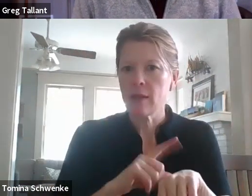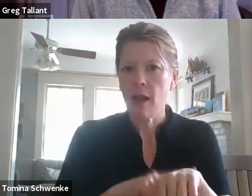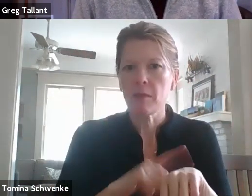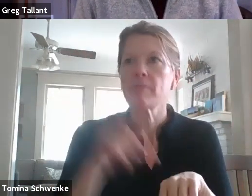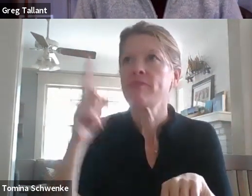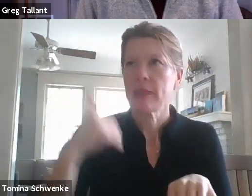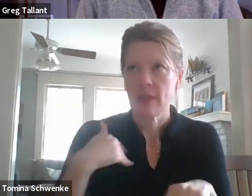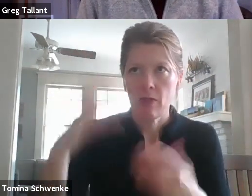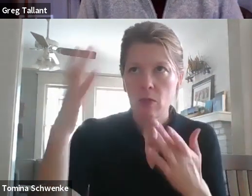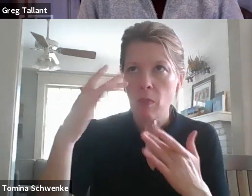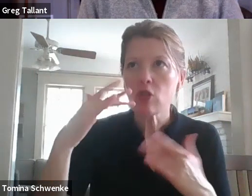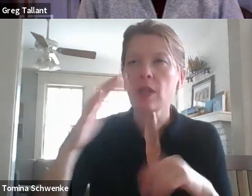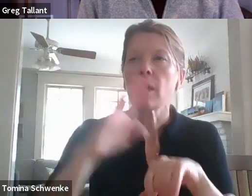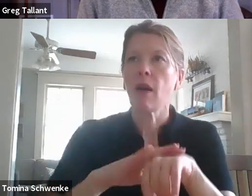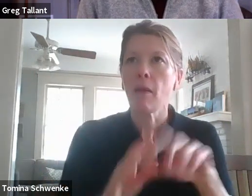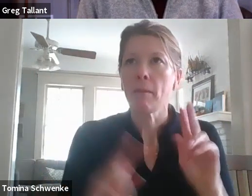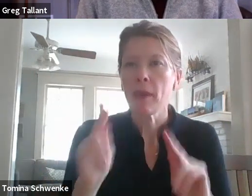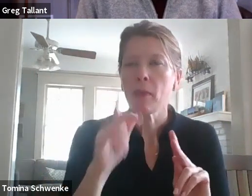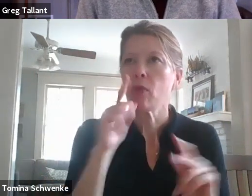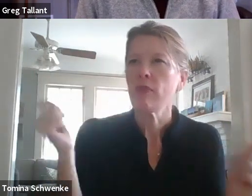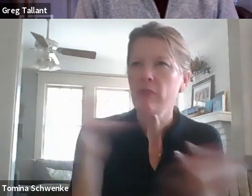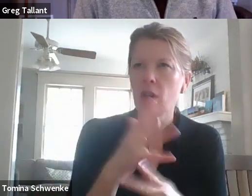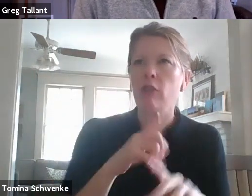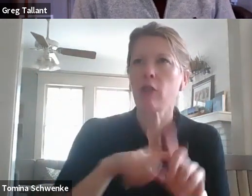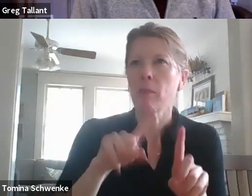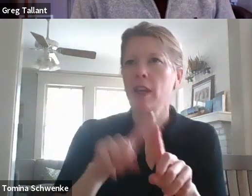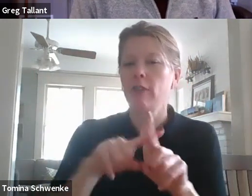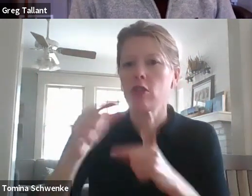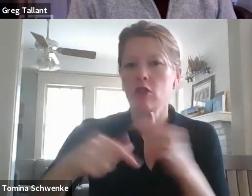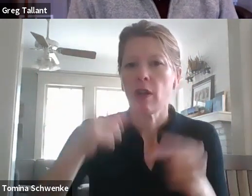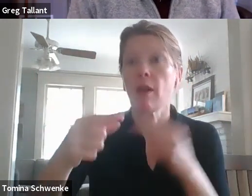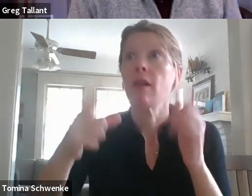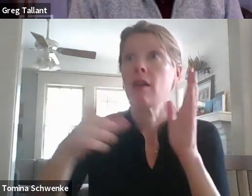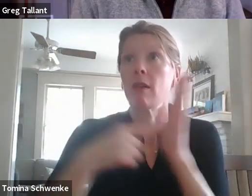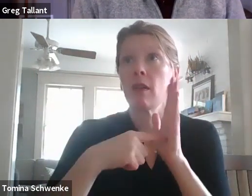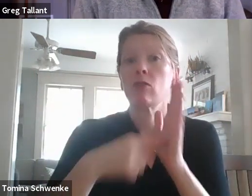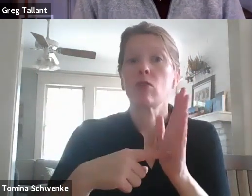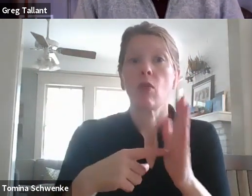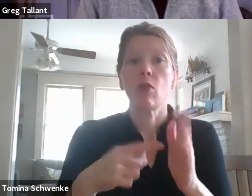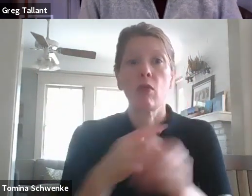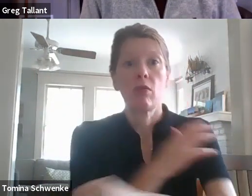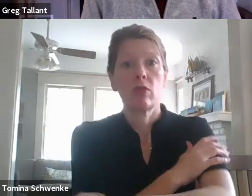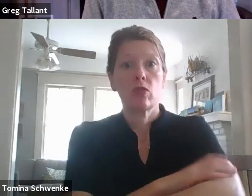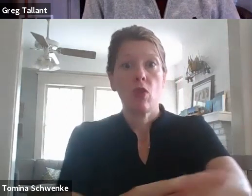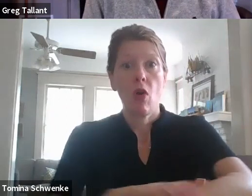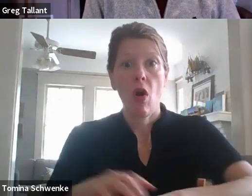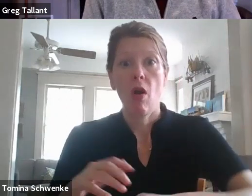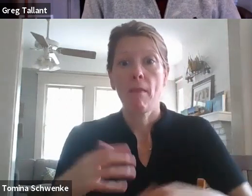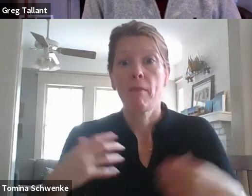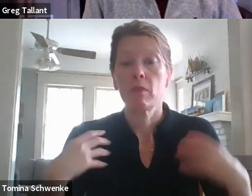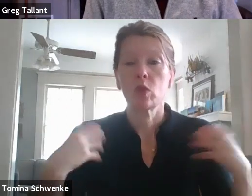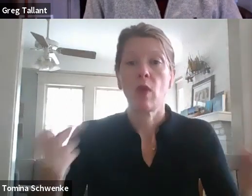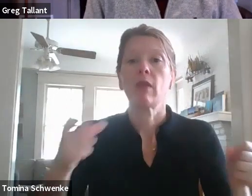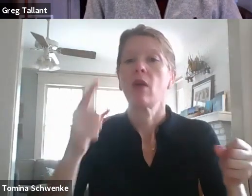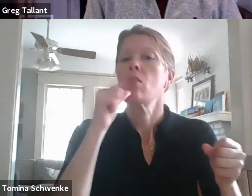those who fear him in every generation. He has shown the strength of his arm. He has scattered the